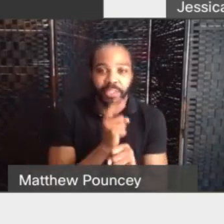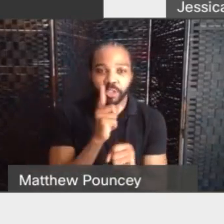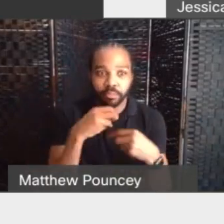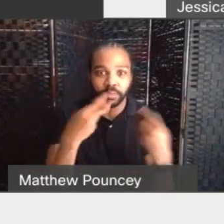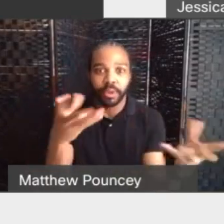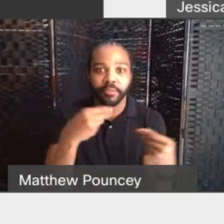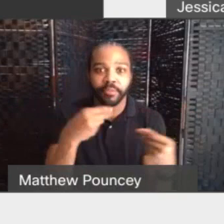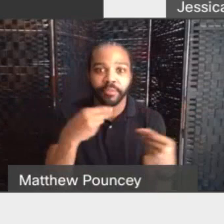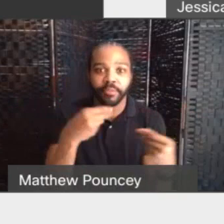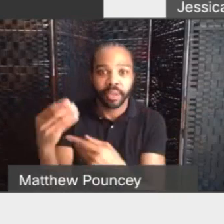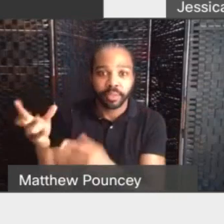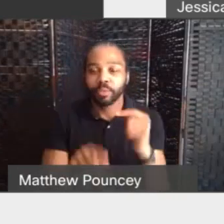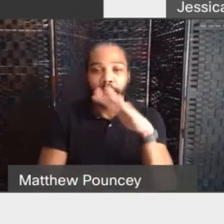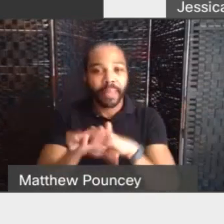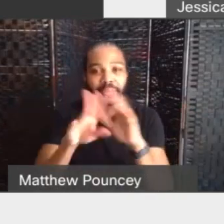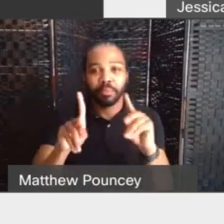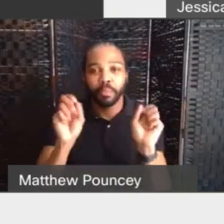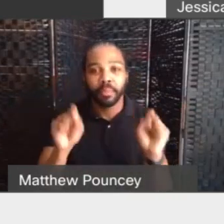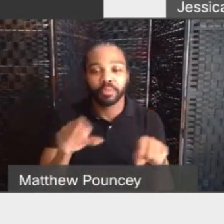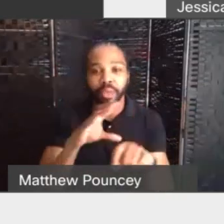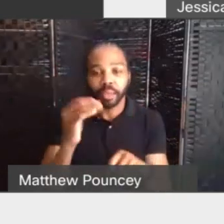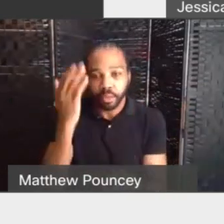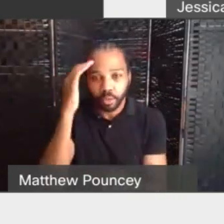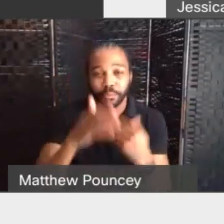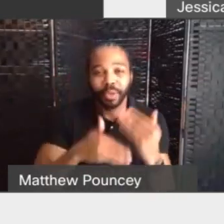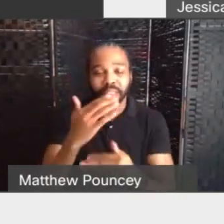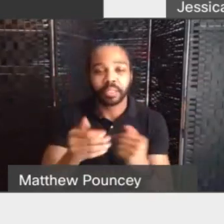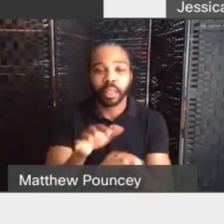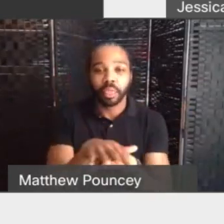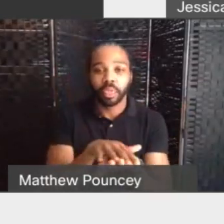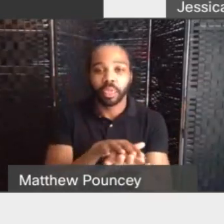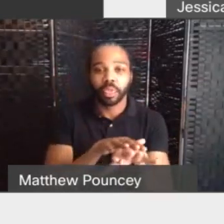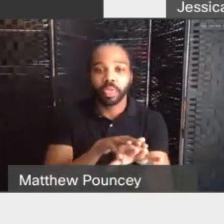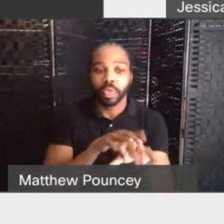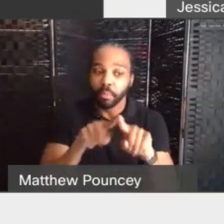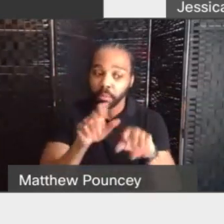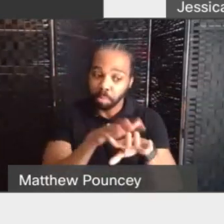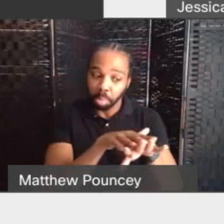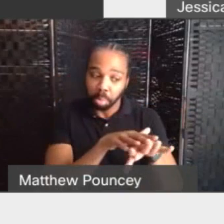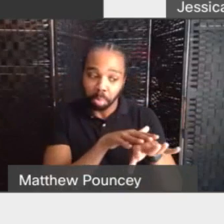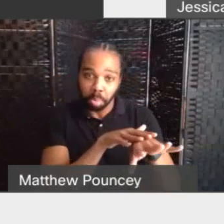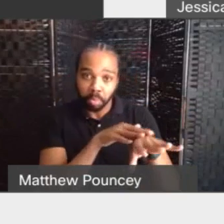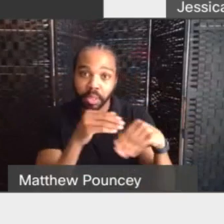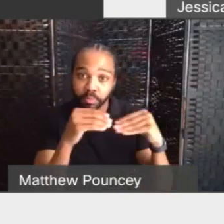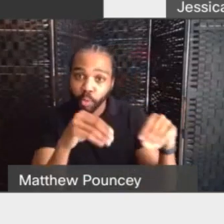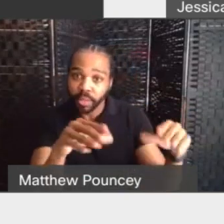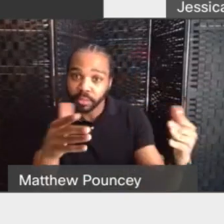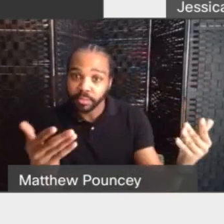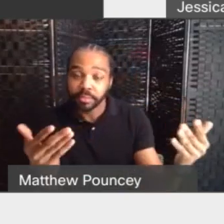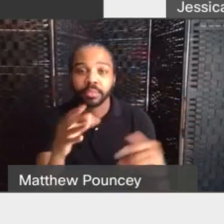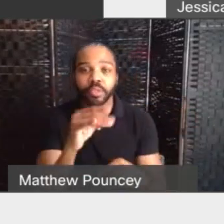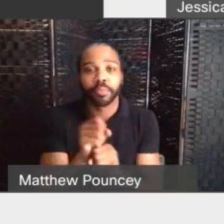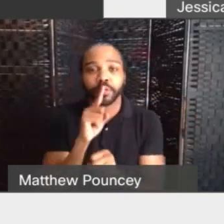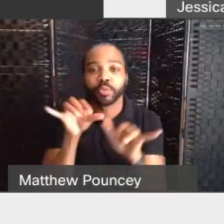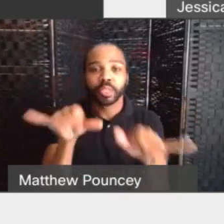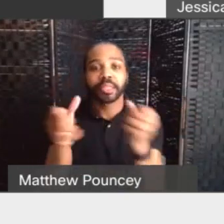possible. And this process is moving slowly, but it is moving. And so please continue to stay safe and ensure the people around